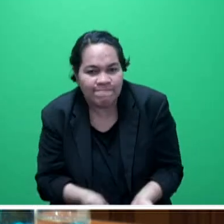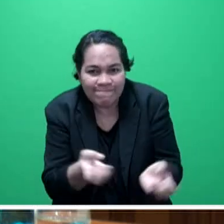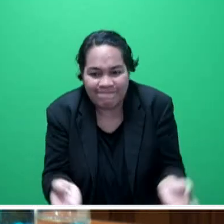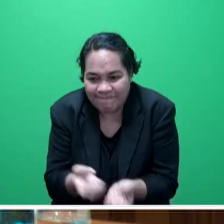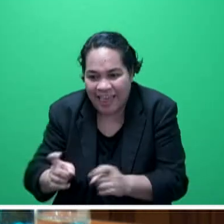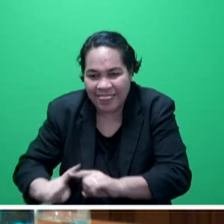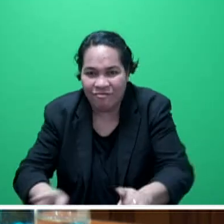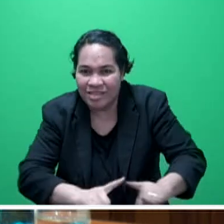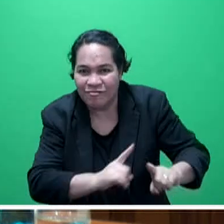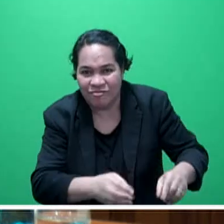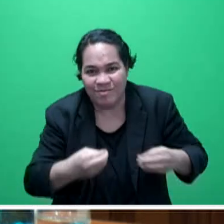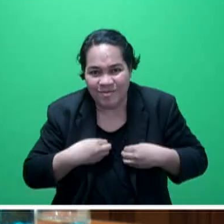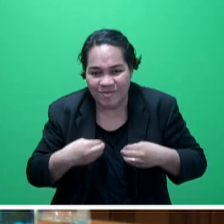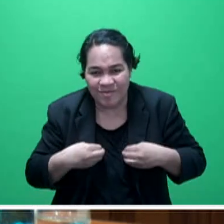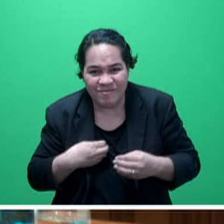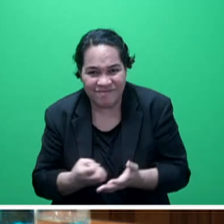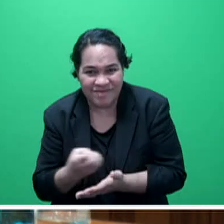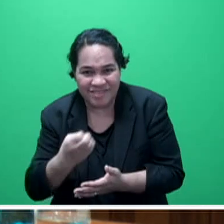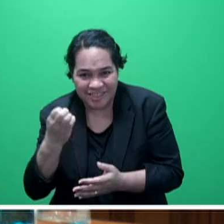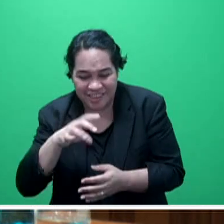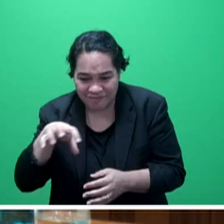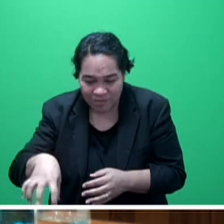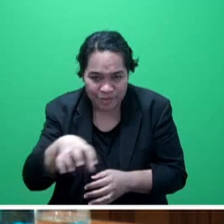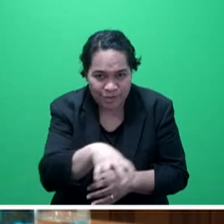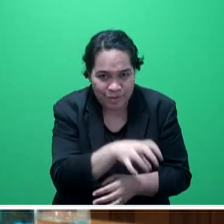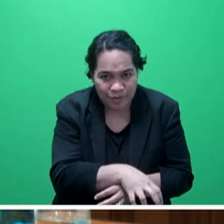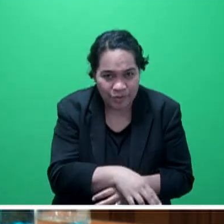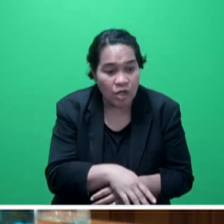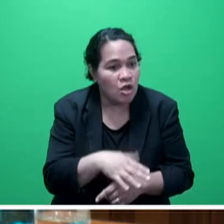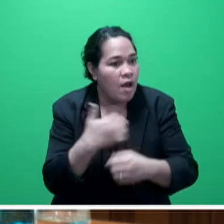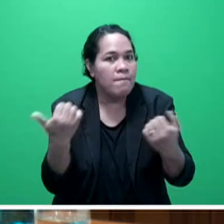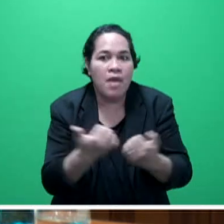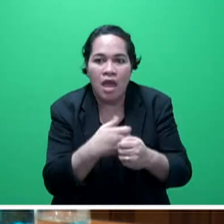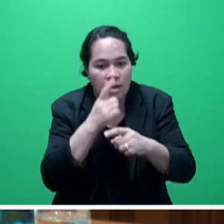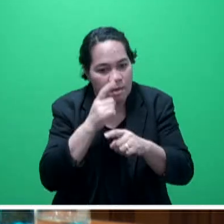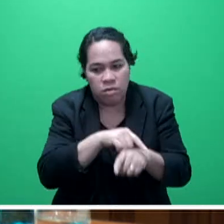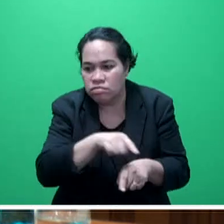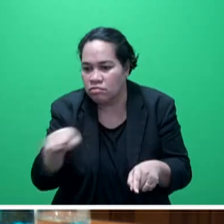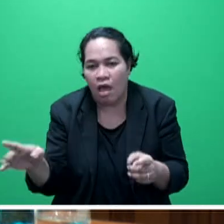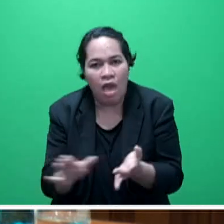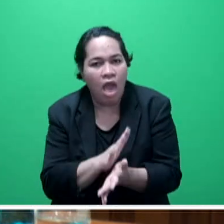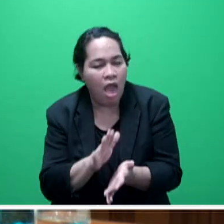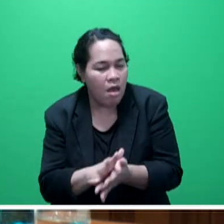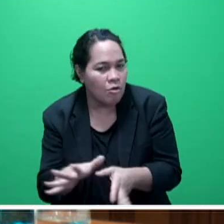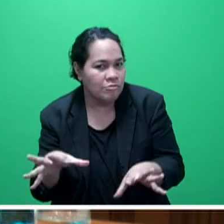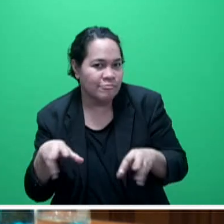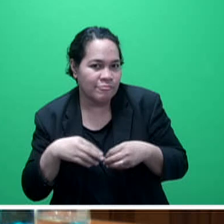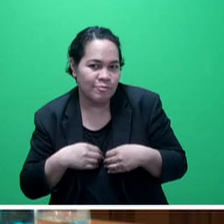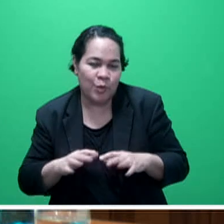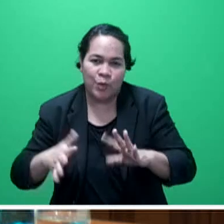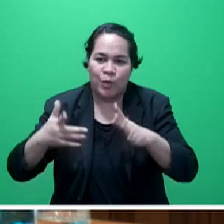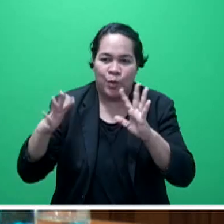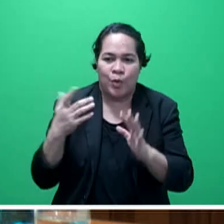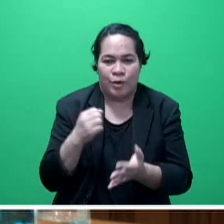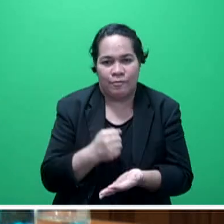has received resounding support from people from across all sectors. Mr. Speaker, sir, I